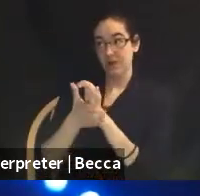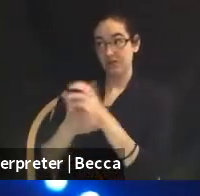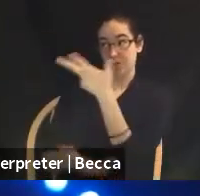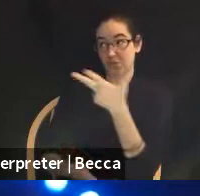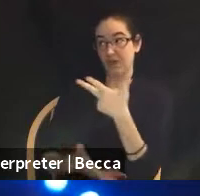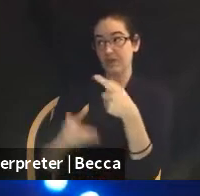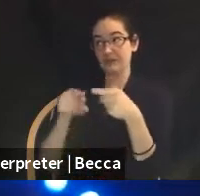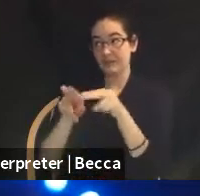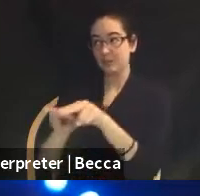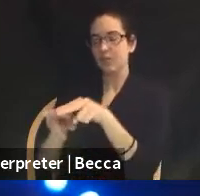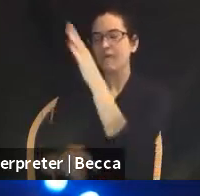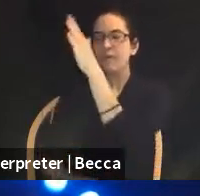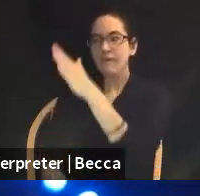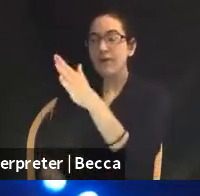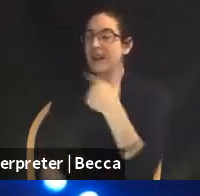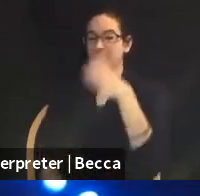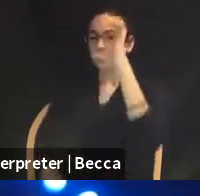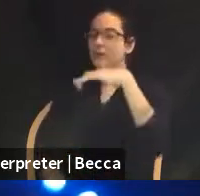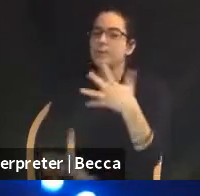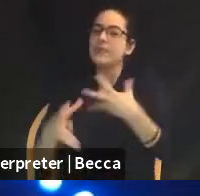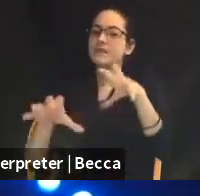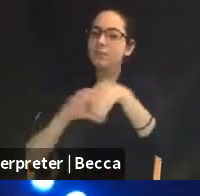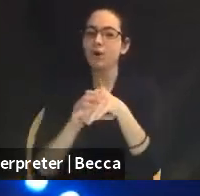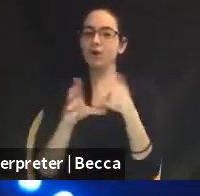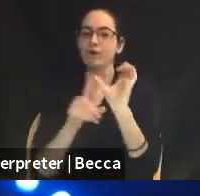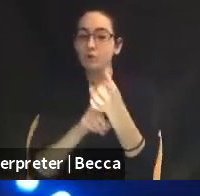dynamic, but it's just part of the culture. It's just, they love one another